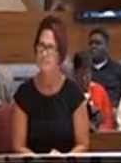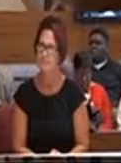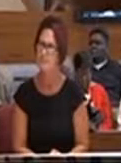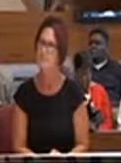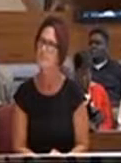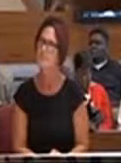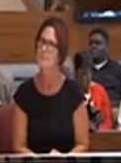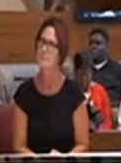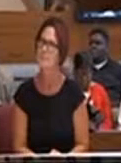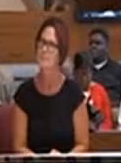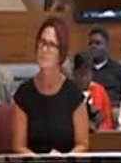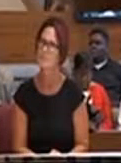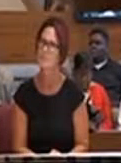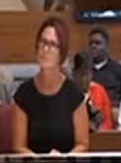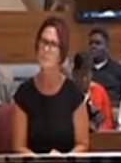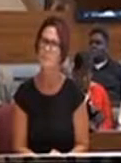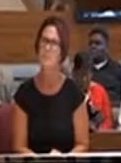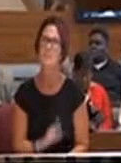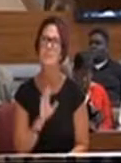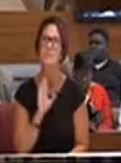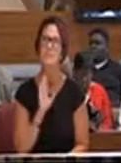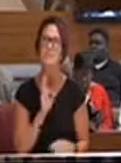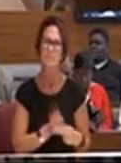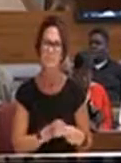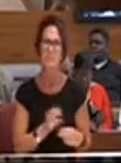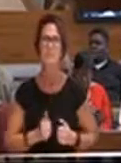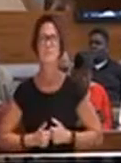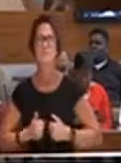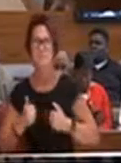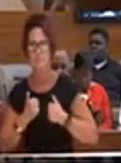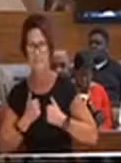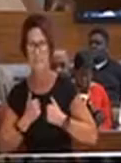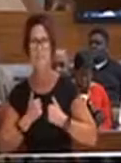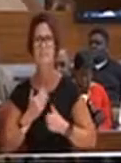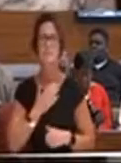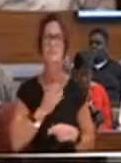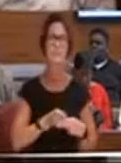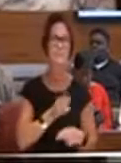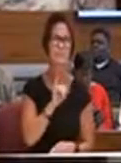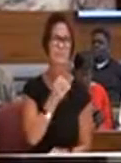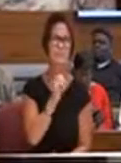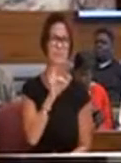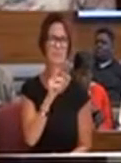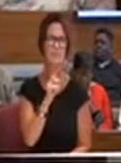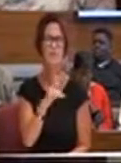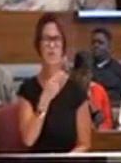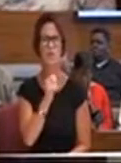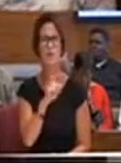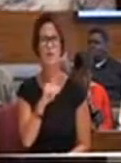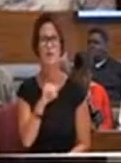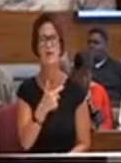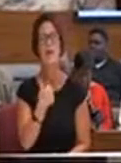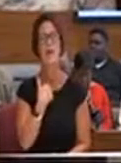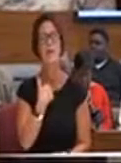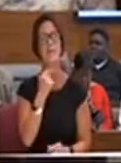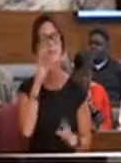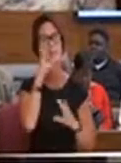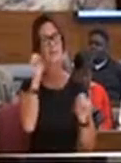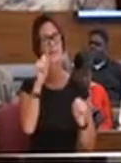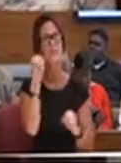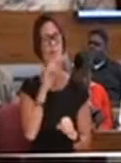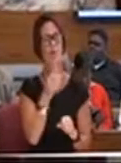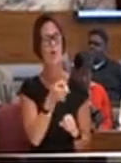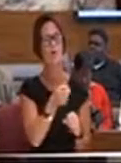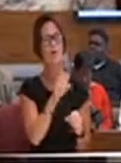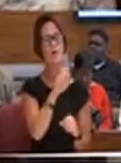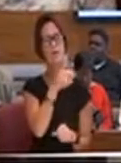Can you please give your name and address for the record, please? Good evening. My name is Jennifer Harding. I am the president of the Progressive Social Network, and I live in District